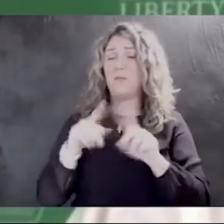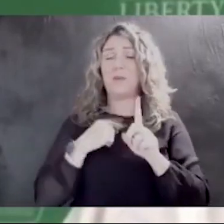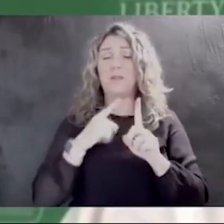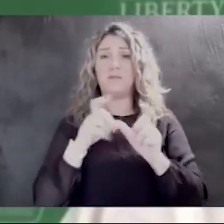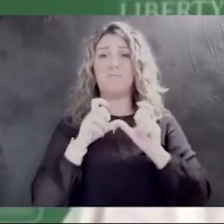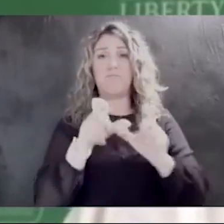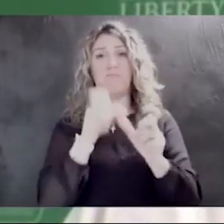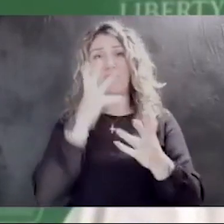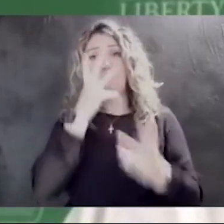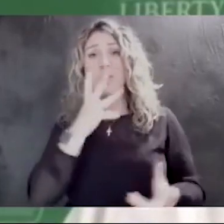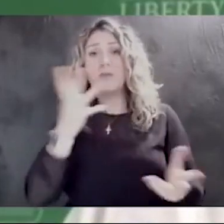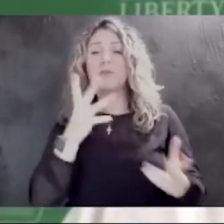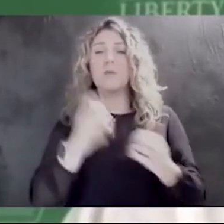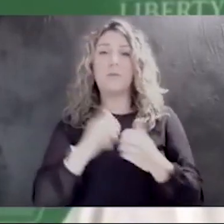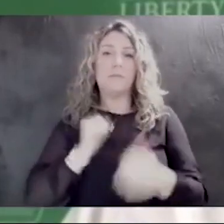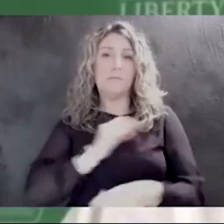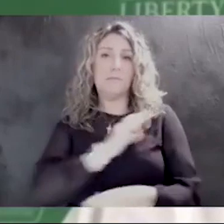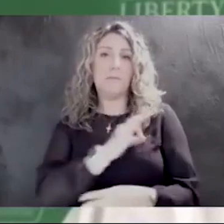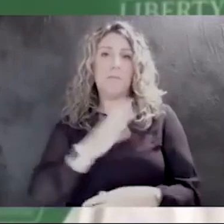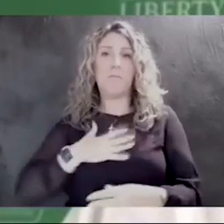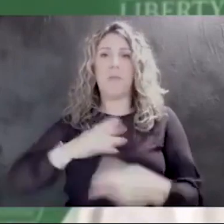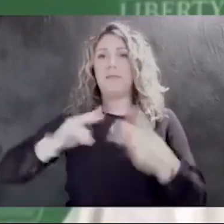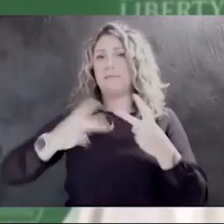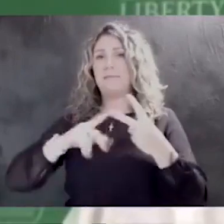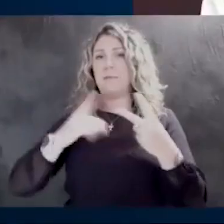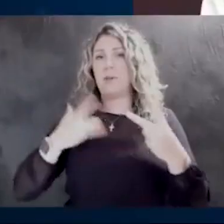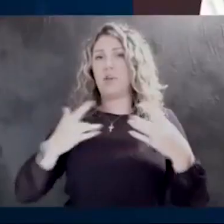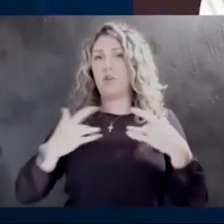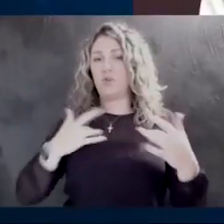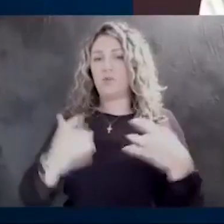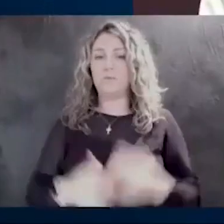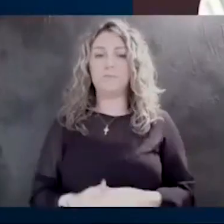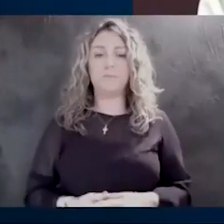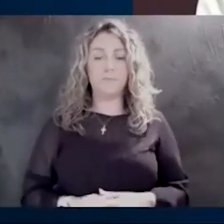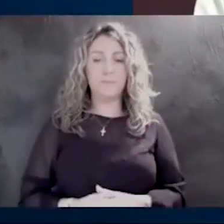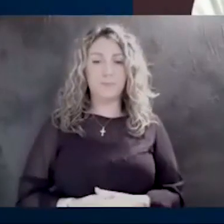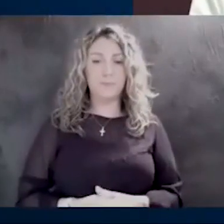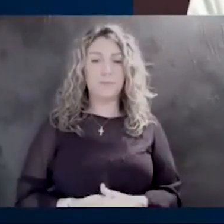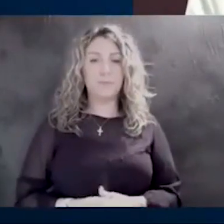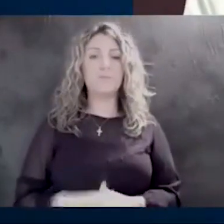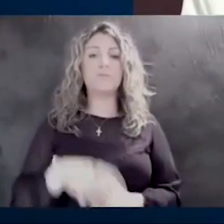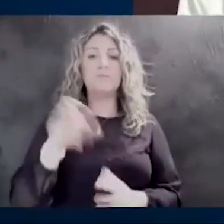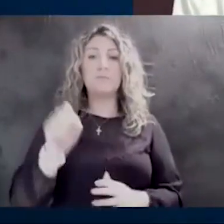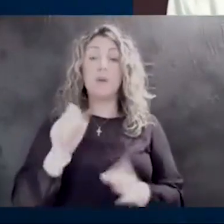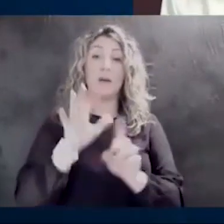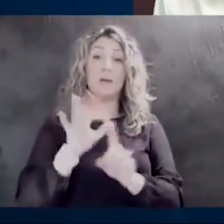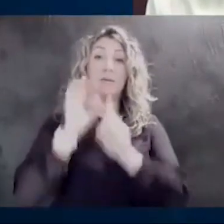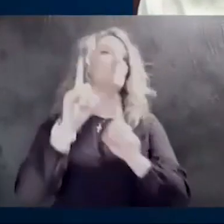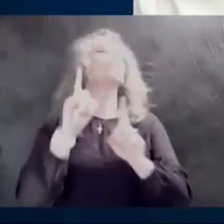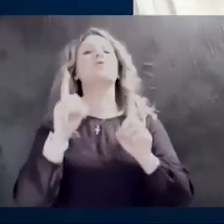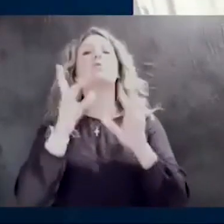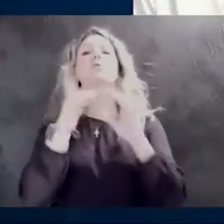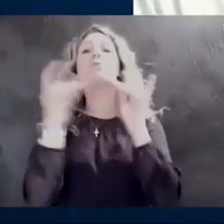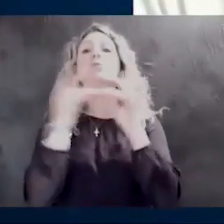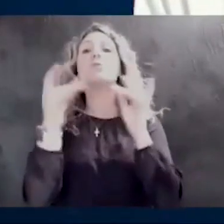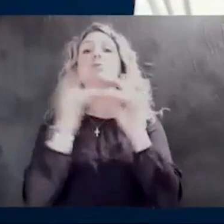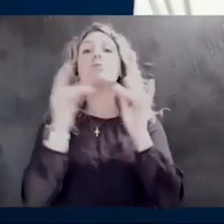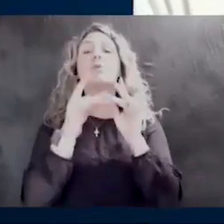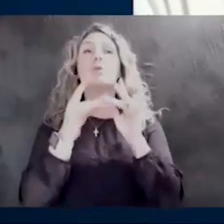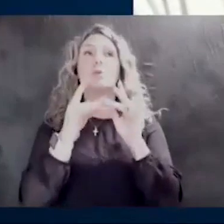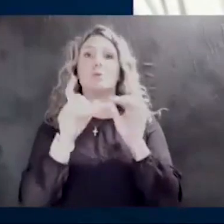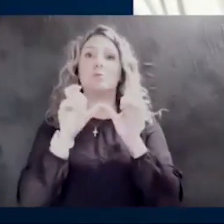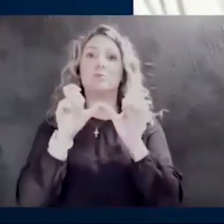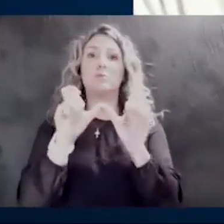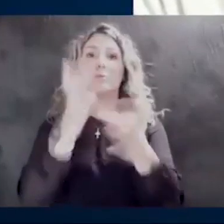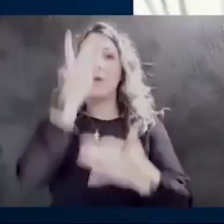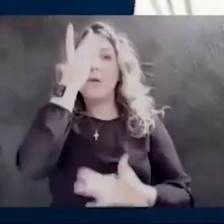unfortunately. That's my second concern. I think especially as you've mentioned, a concern to the chronically ill and to the transplanted patients, et cetera. I